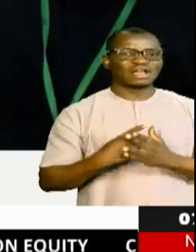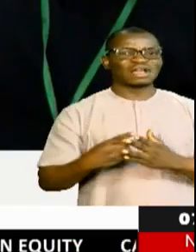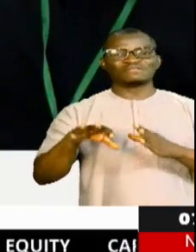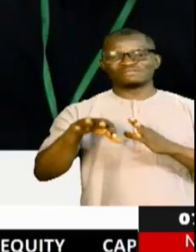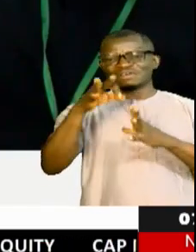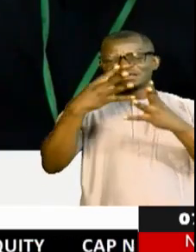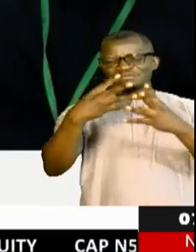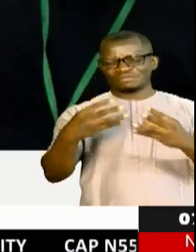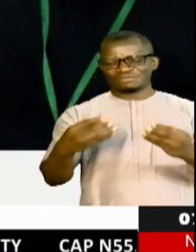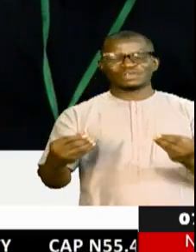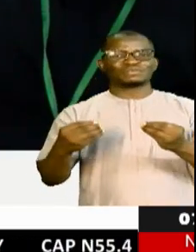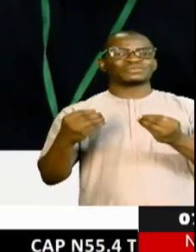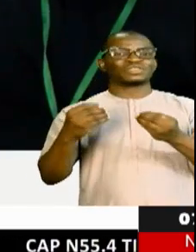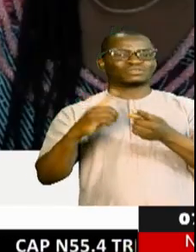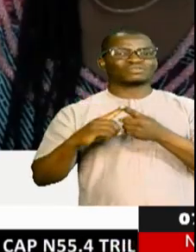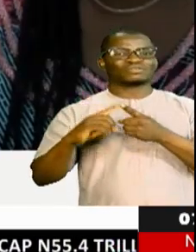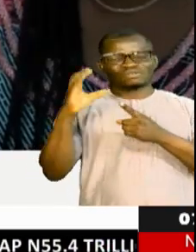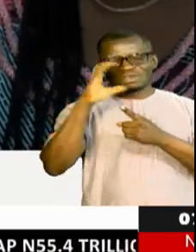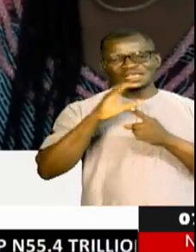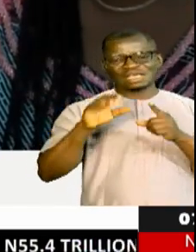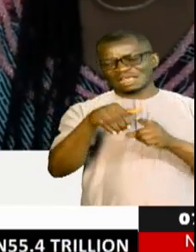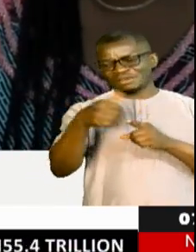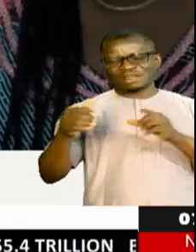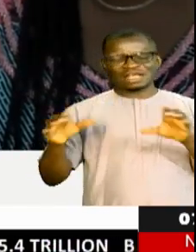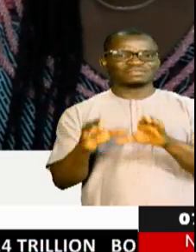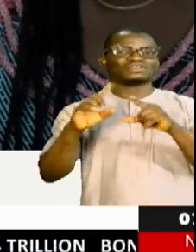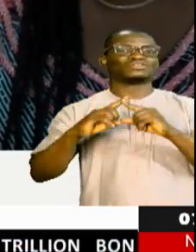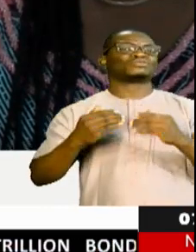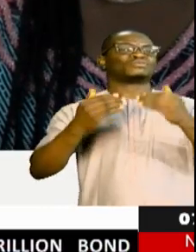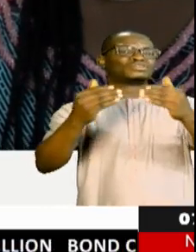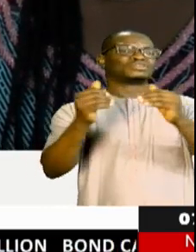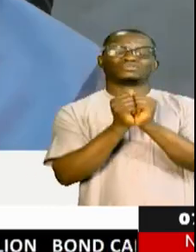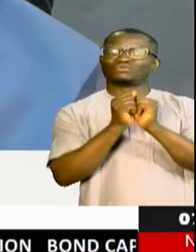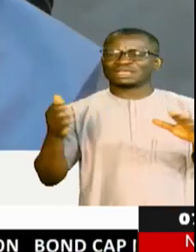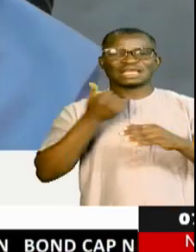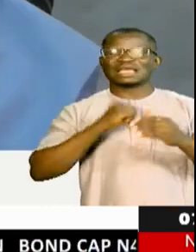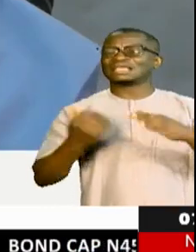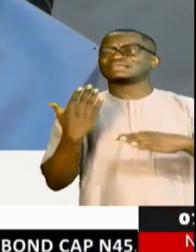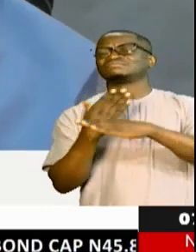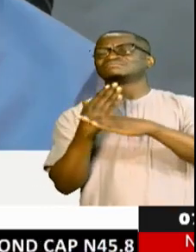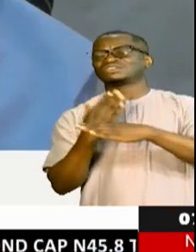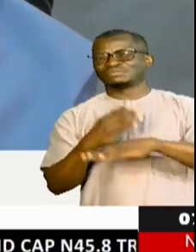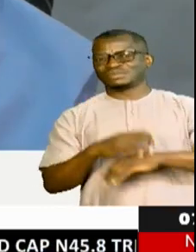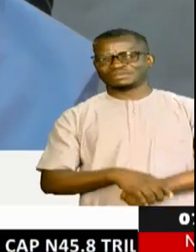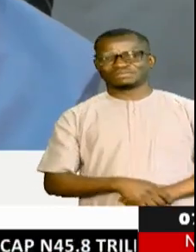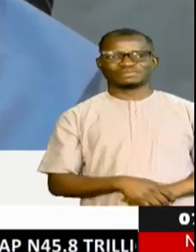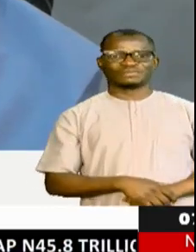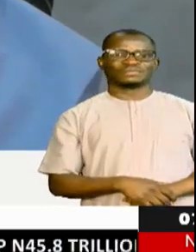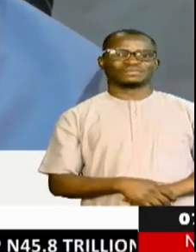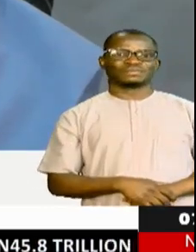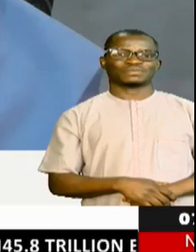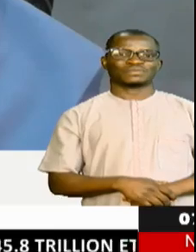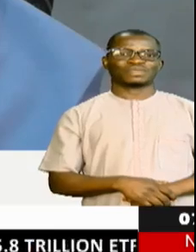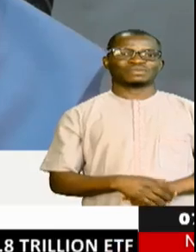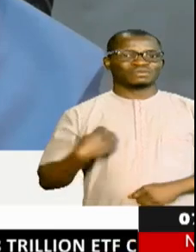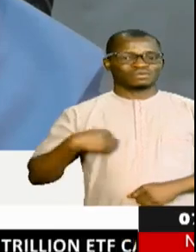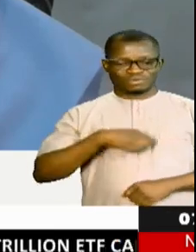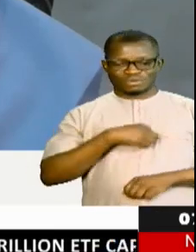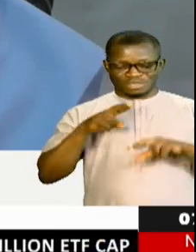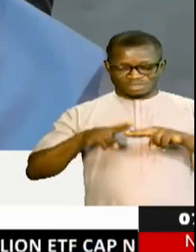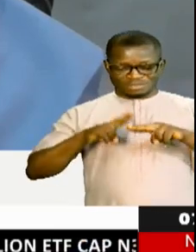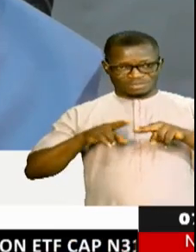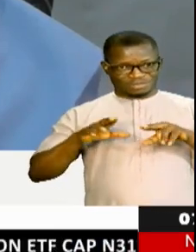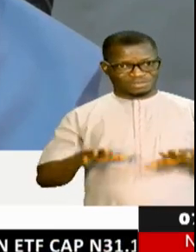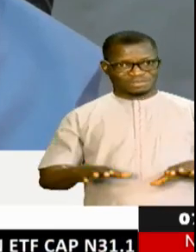areas to enable the tracing and other activities to go on unhindered. It is not intended for us to sit down and resolve the boundary